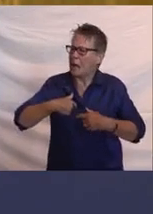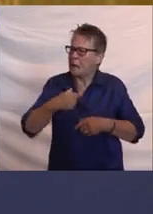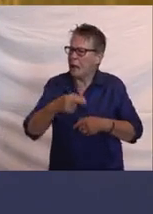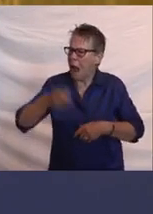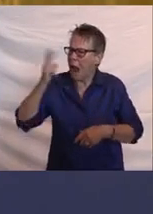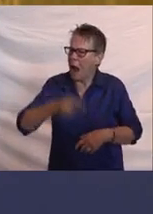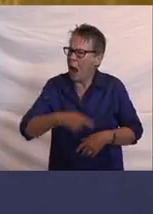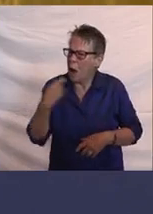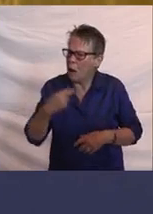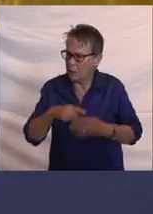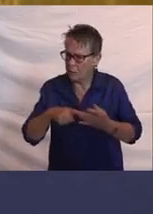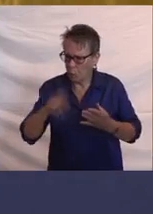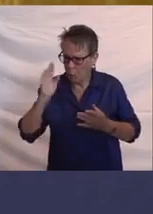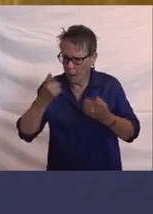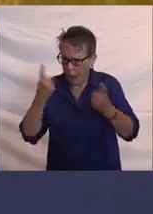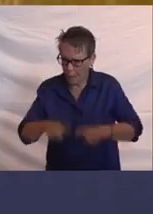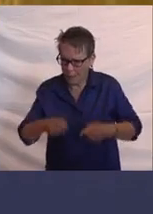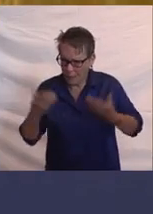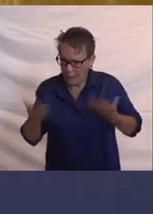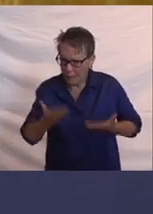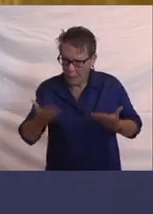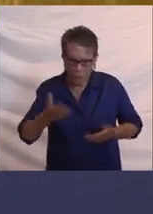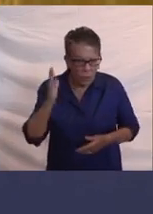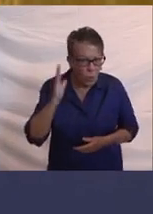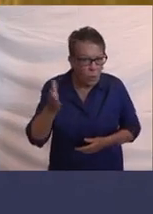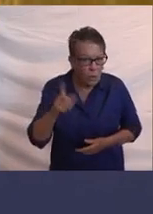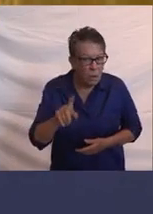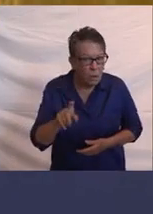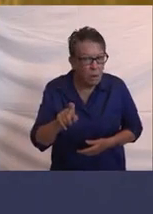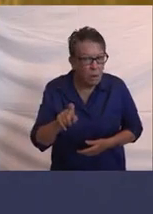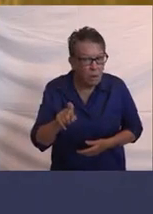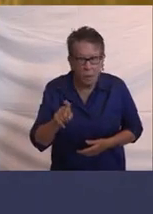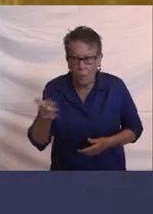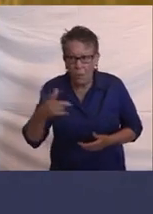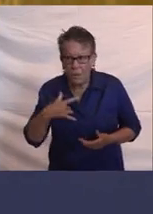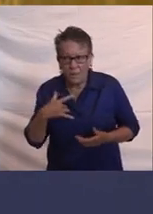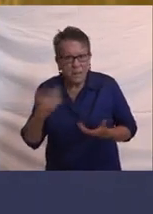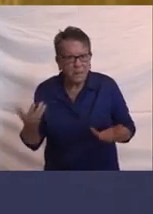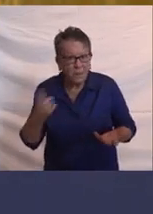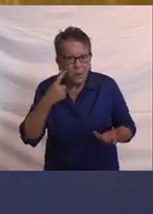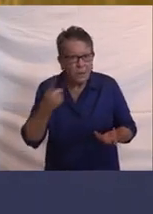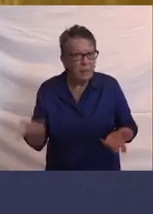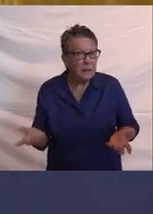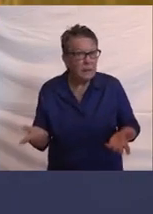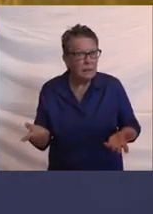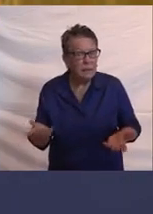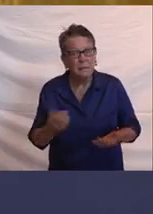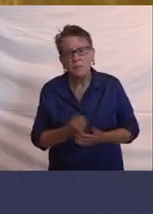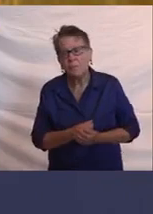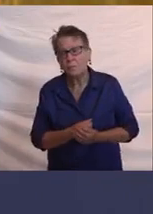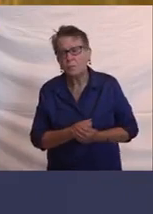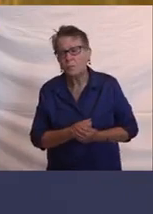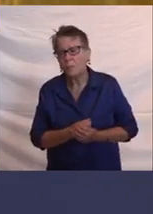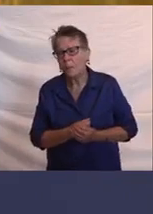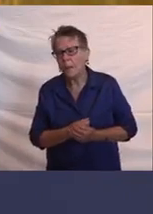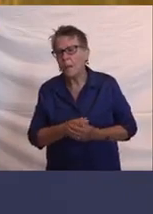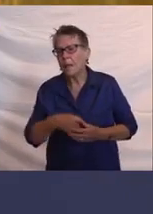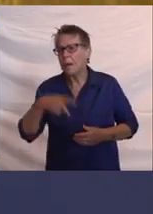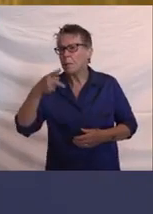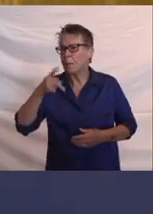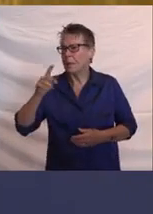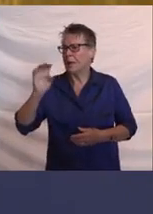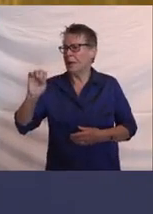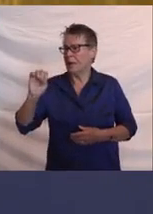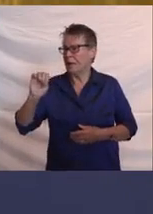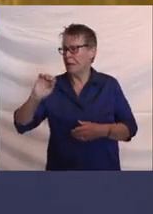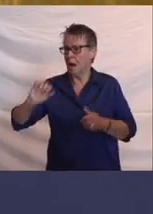that? And that's it. Okay, thank you. I don't have a PP update in terms of what's being